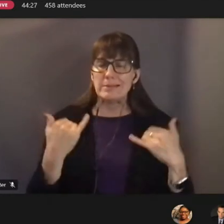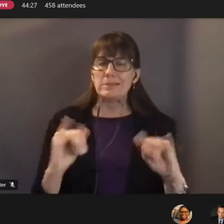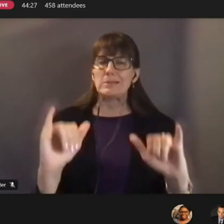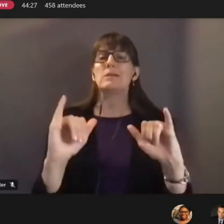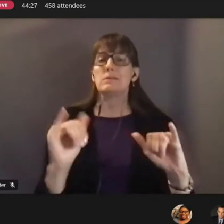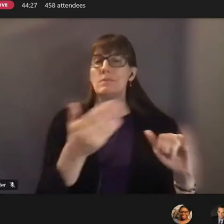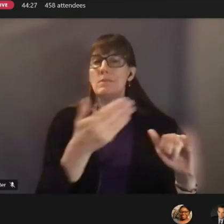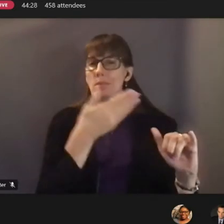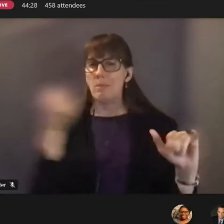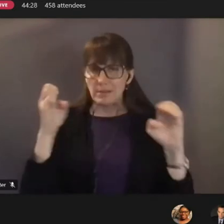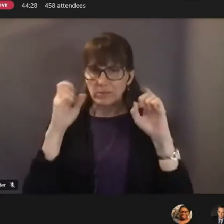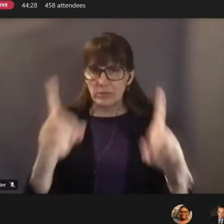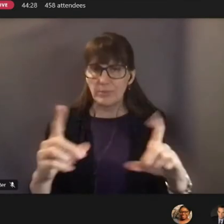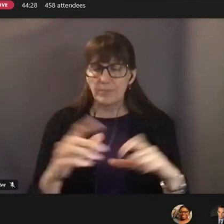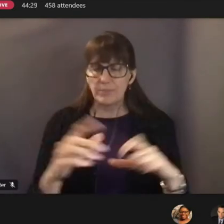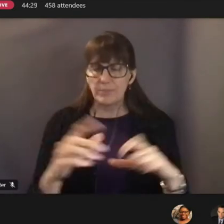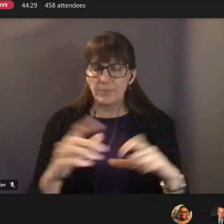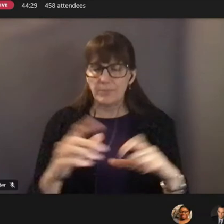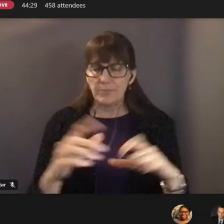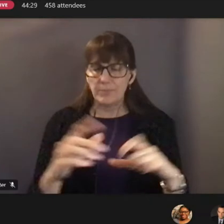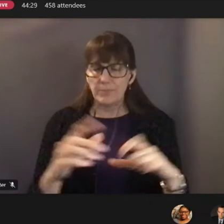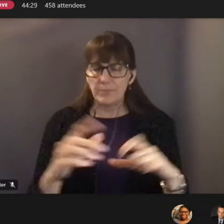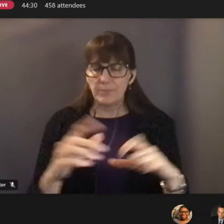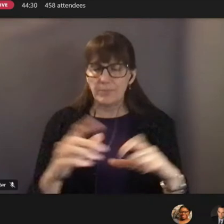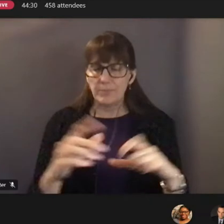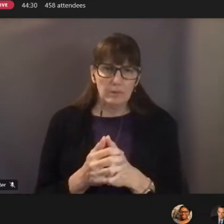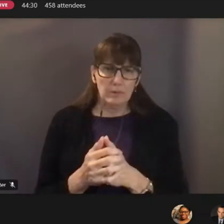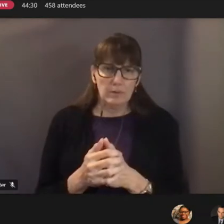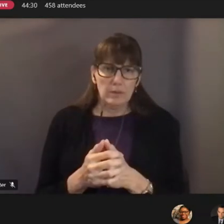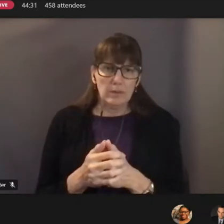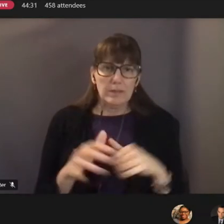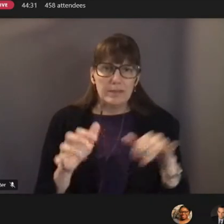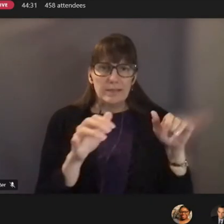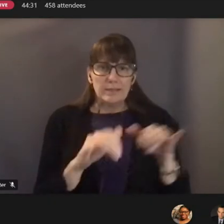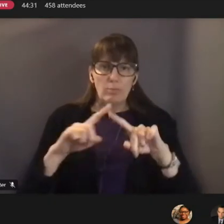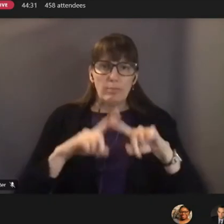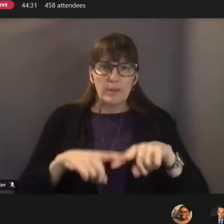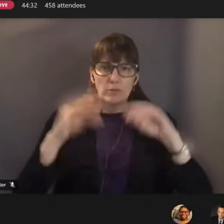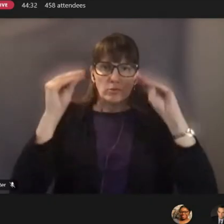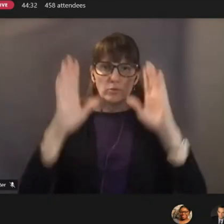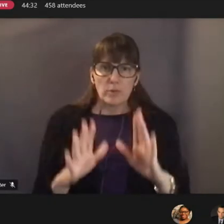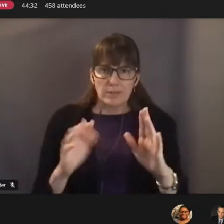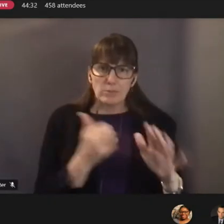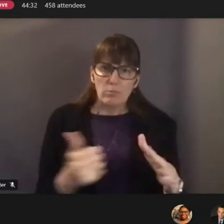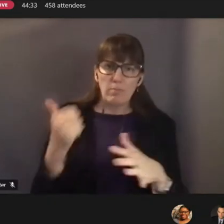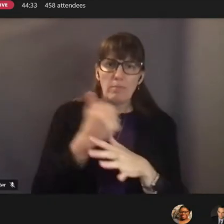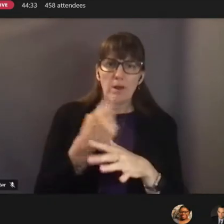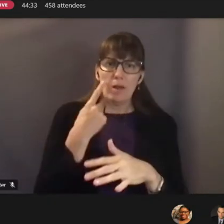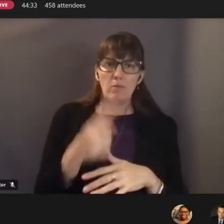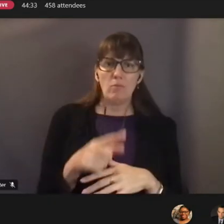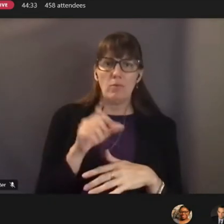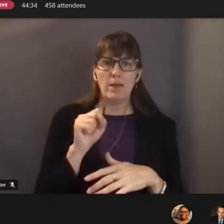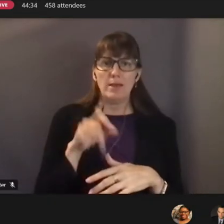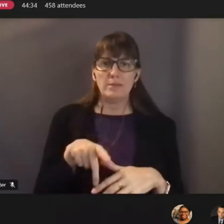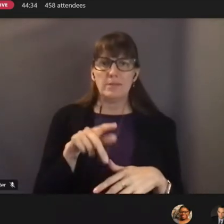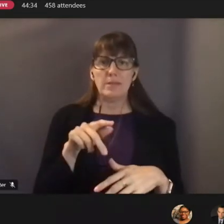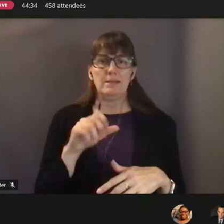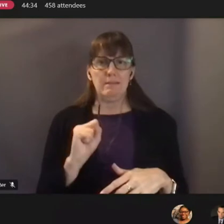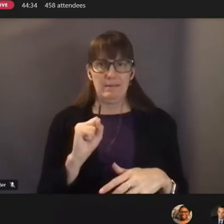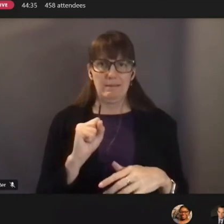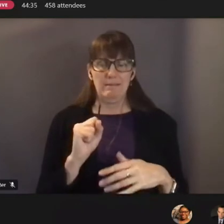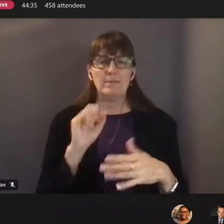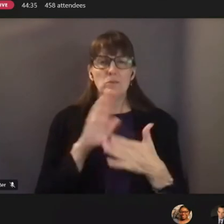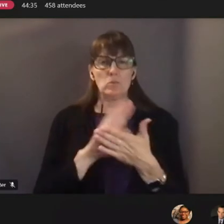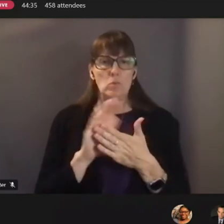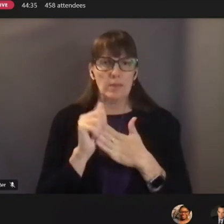SPS school leaders identified as an important area in the pursuit of equity and excellence in our schools. The simple idea of standards-based